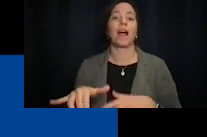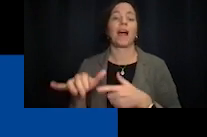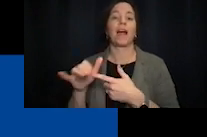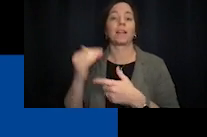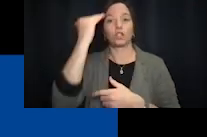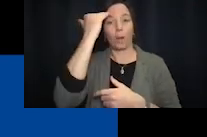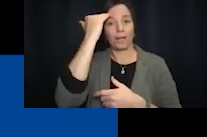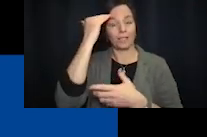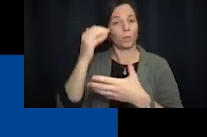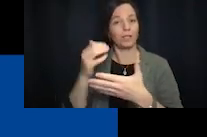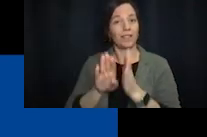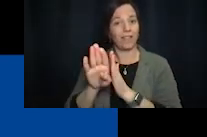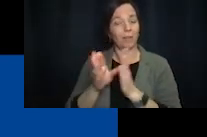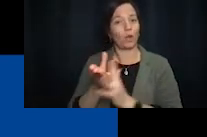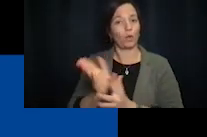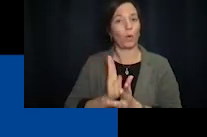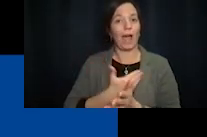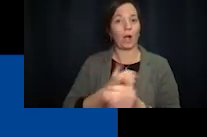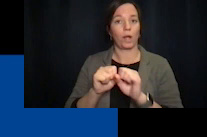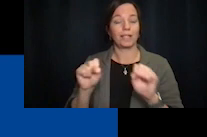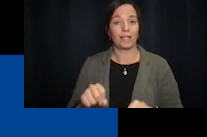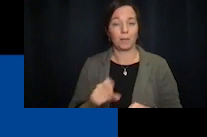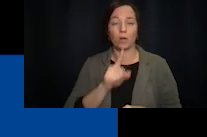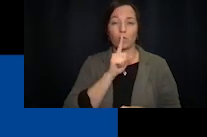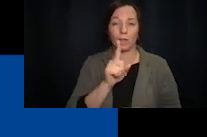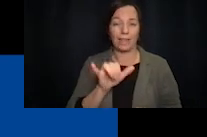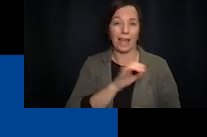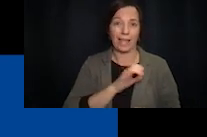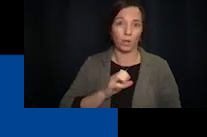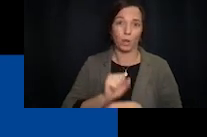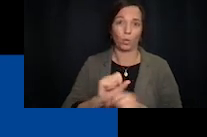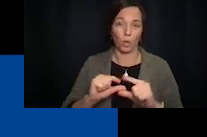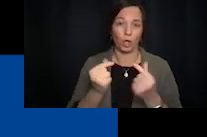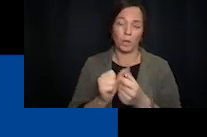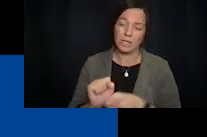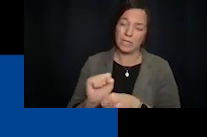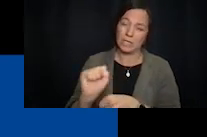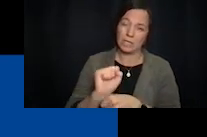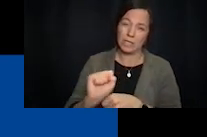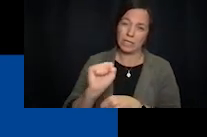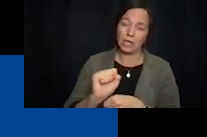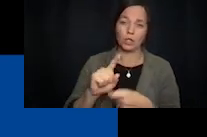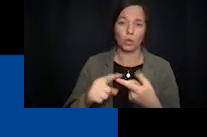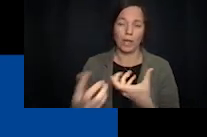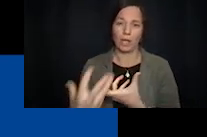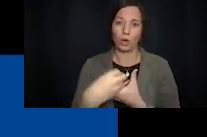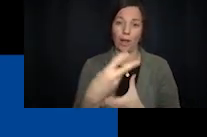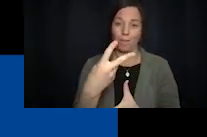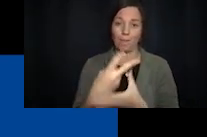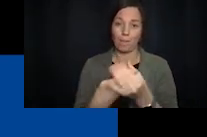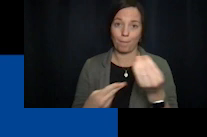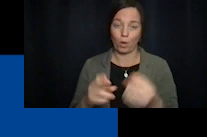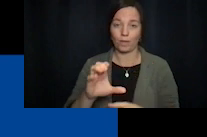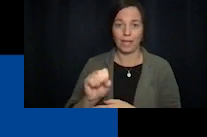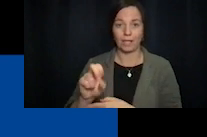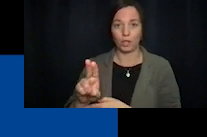really worked, our ethnic studies faculty on the ethnic studies council and work group worked really hard to integrate both the